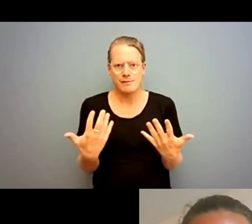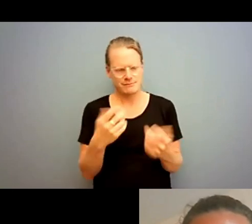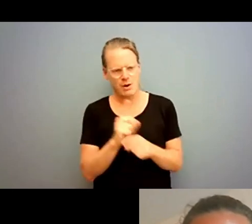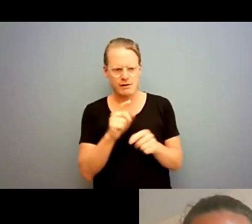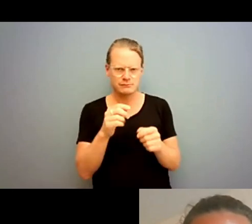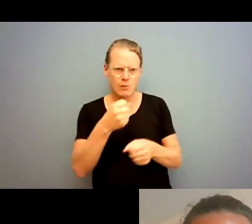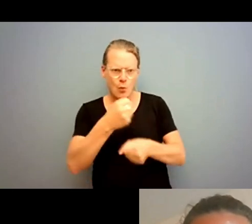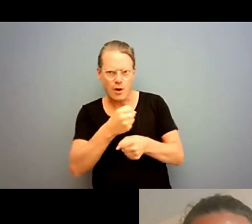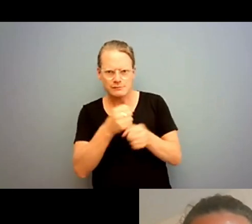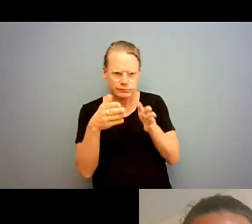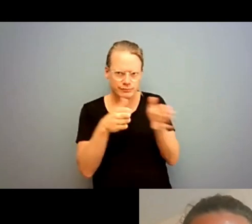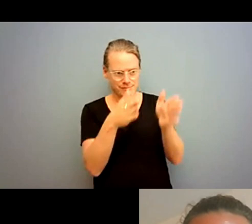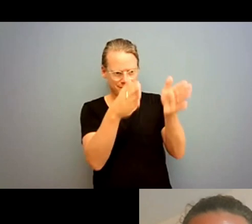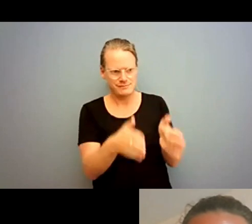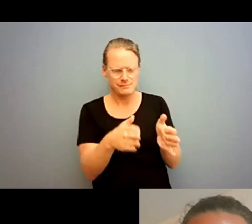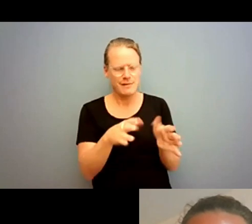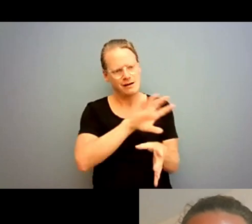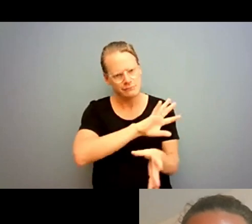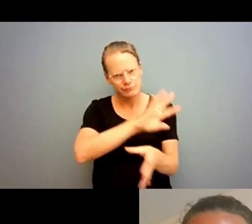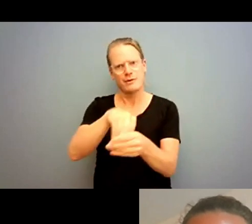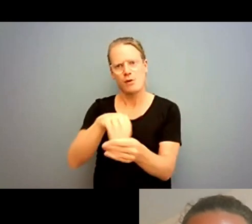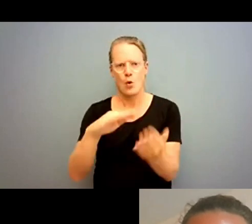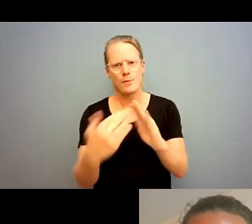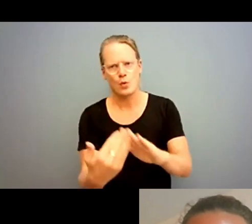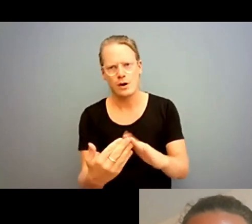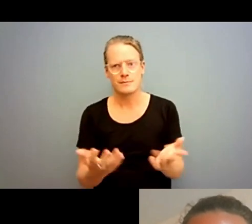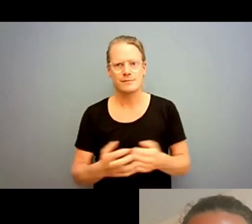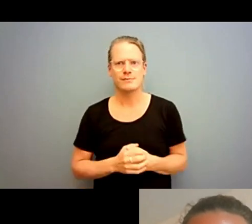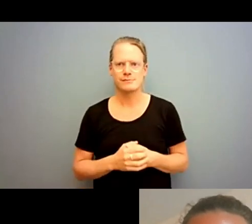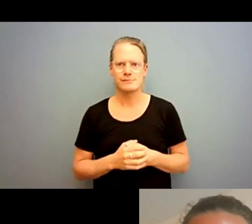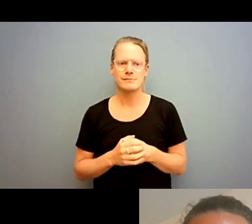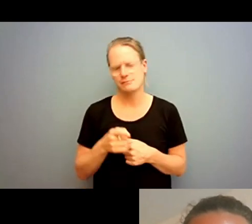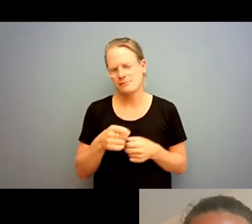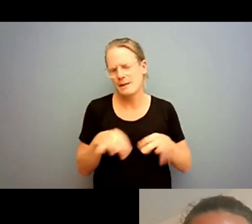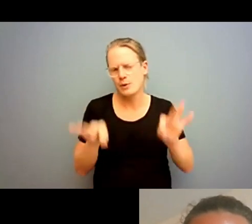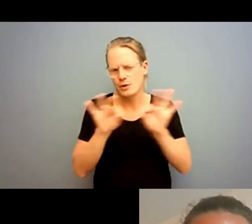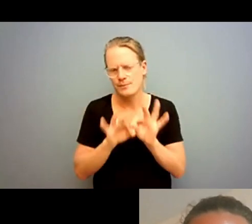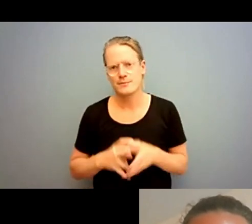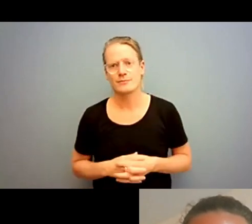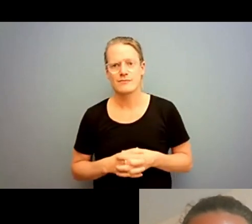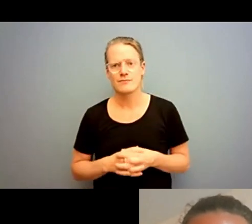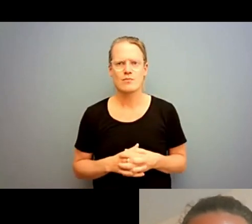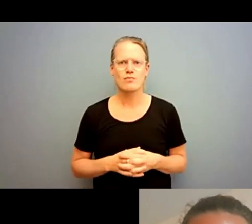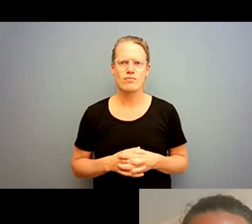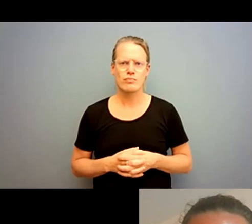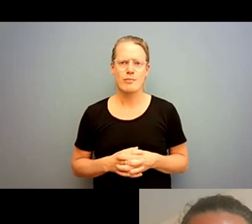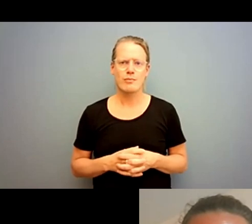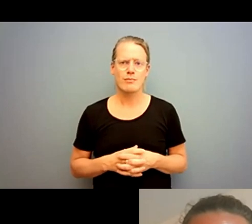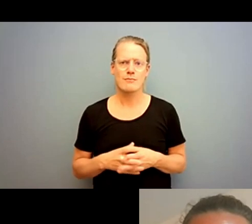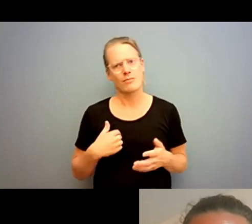important. We're having lots of interesting dialogues with the SR on older people